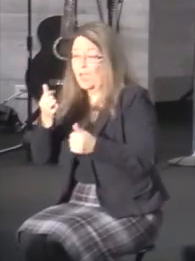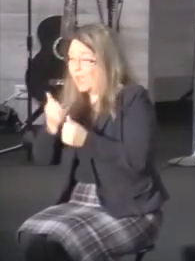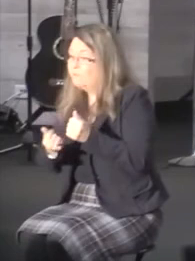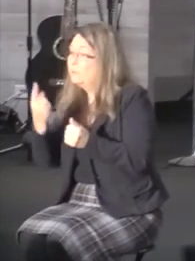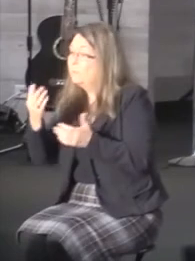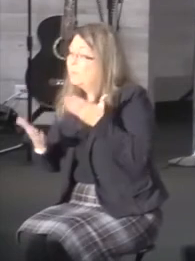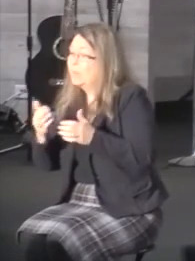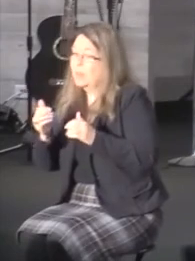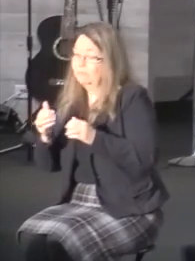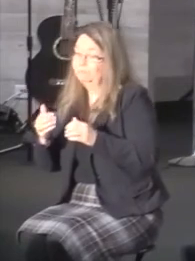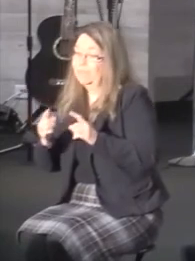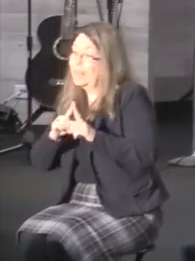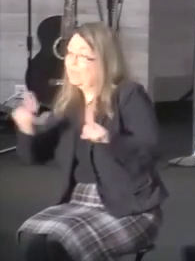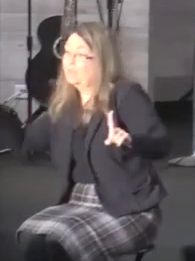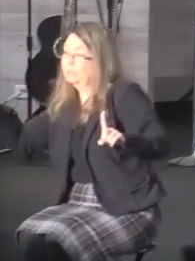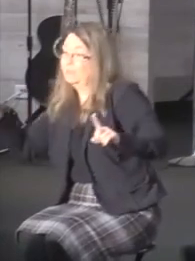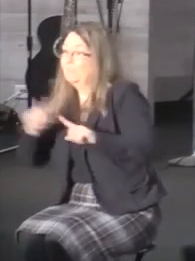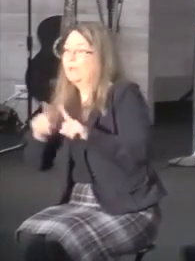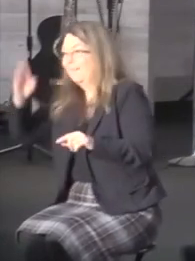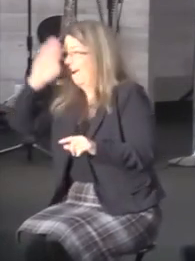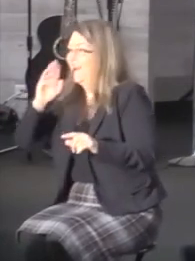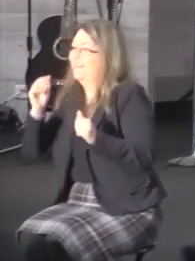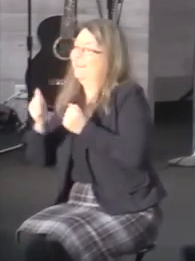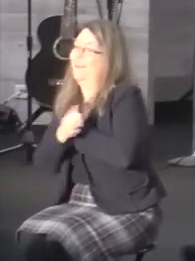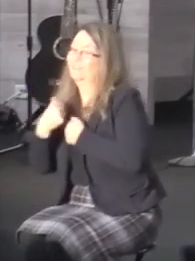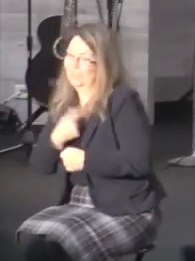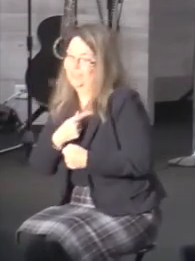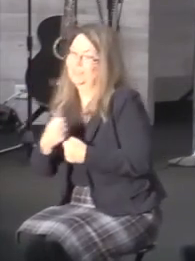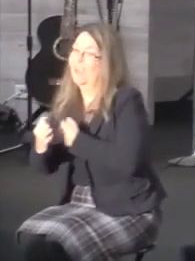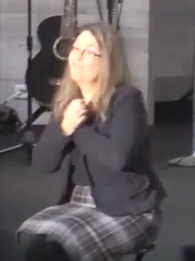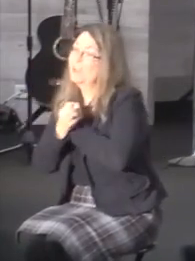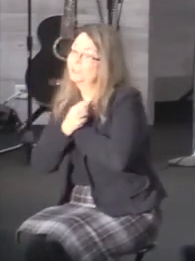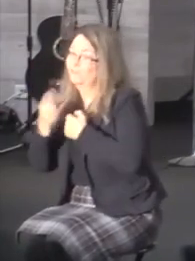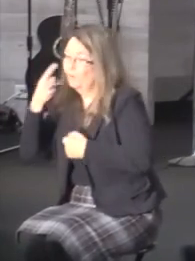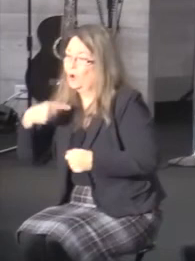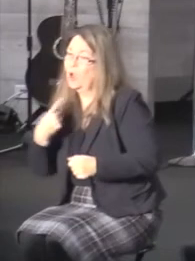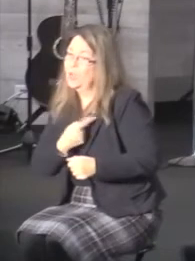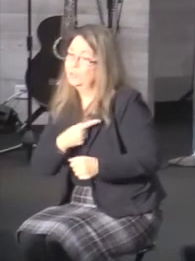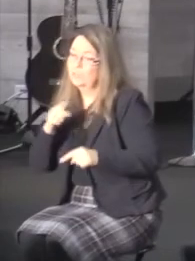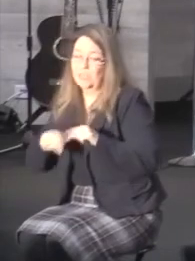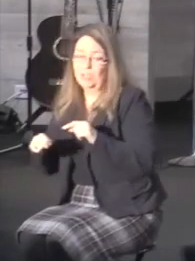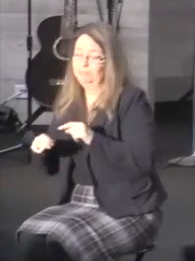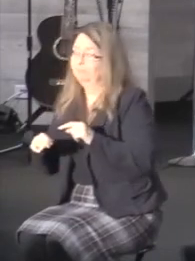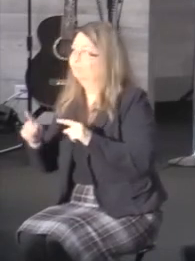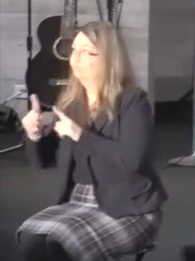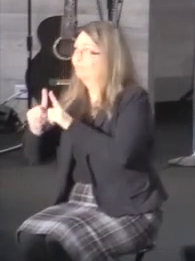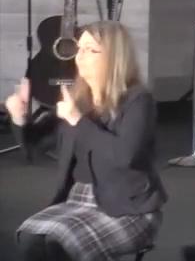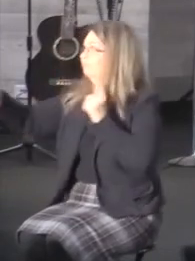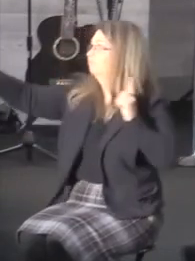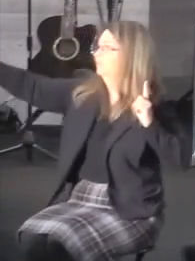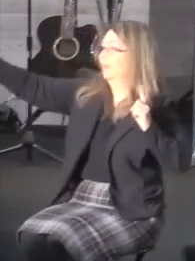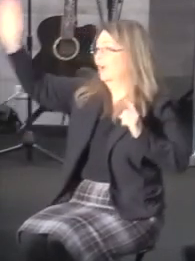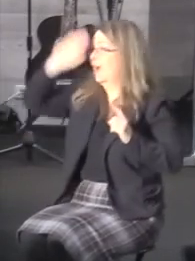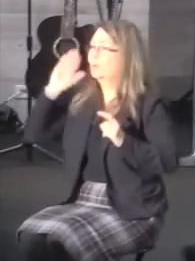alone. But God loves us. He has affection for us. You can't go too far away from God. He'll chase